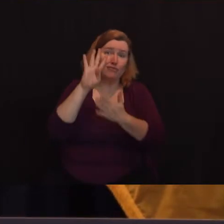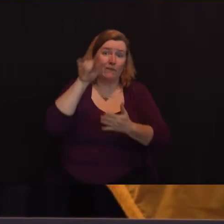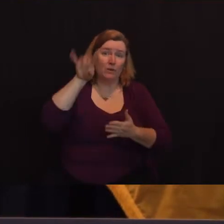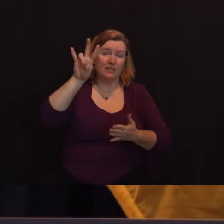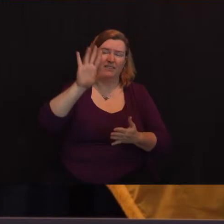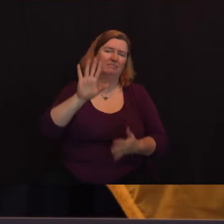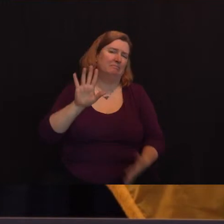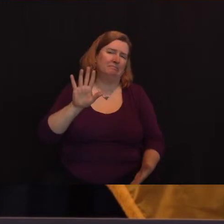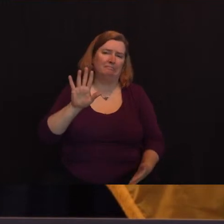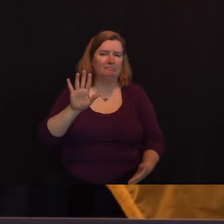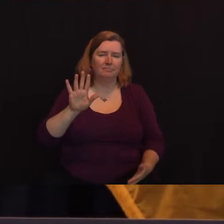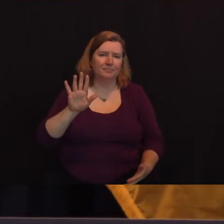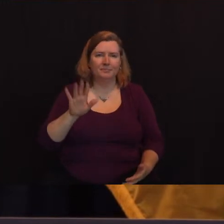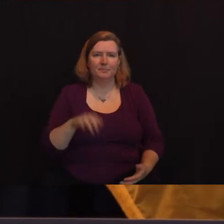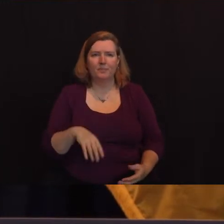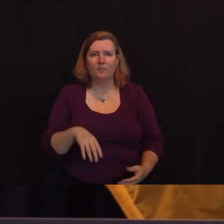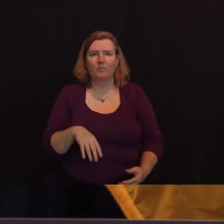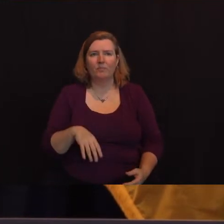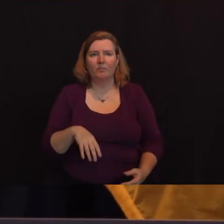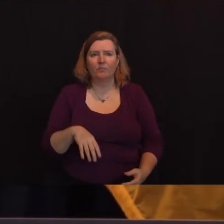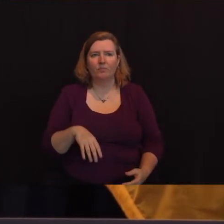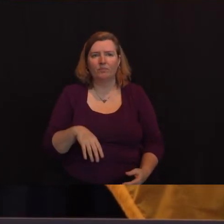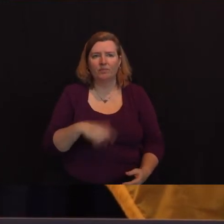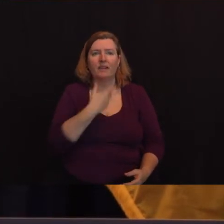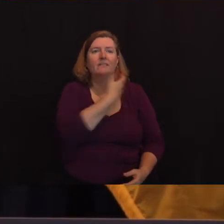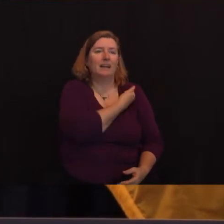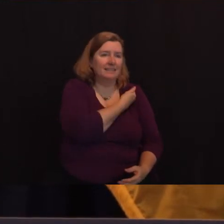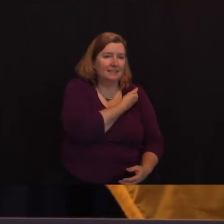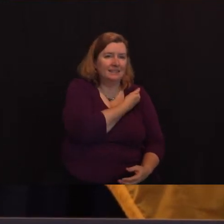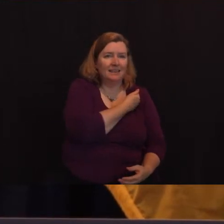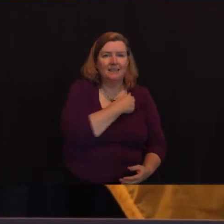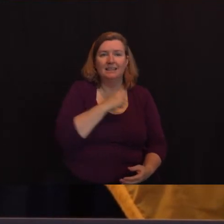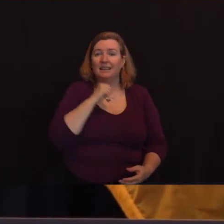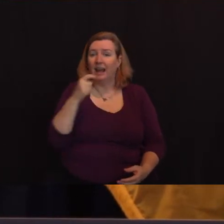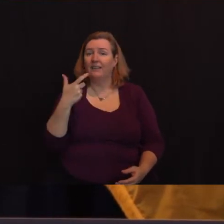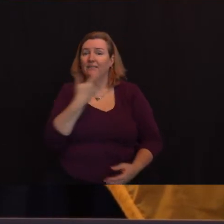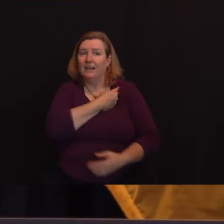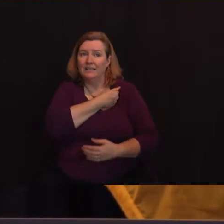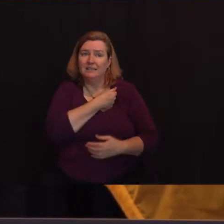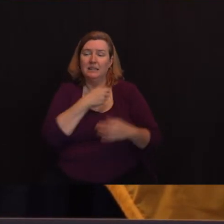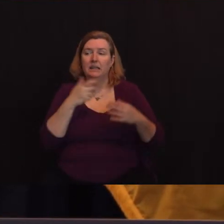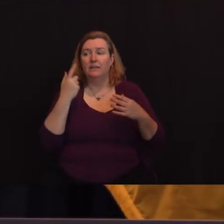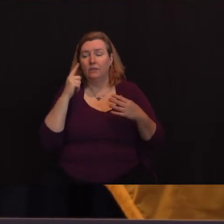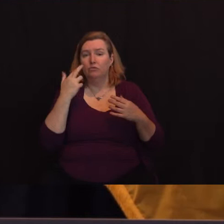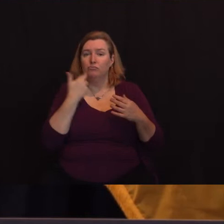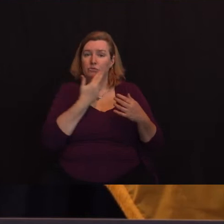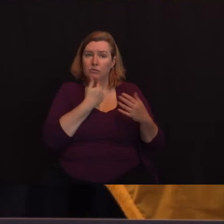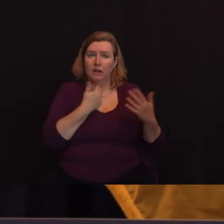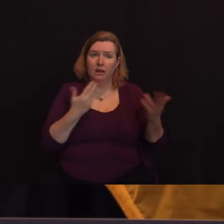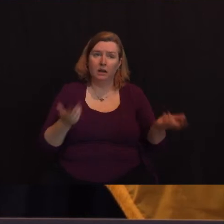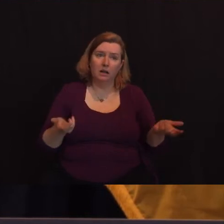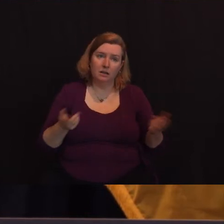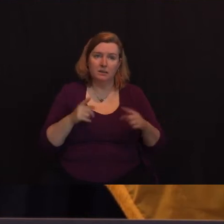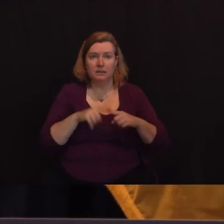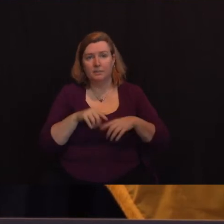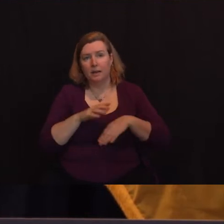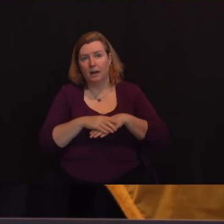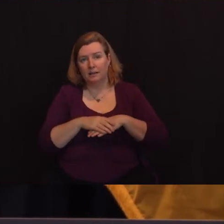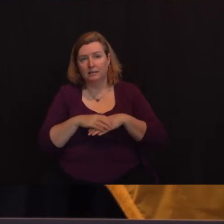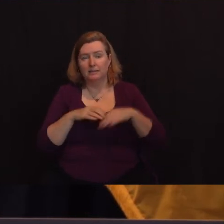earlier. There's a lot riding, I think, on the 6-foot CDC